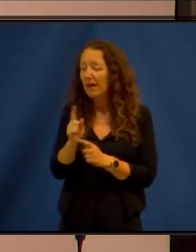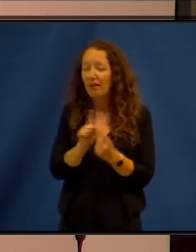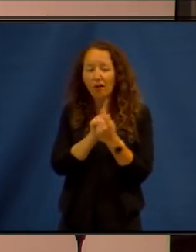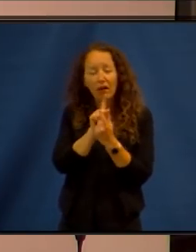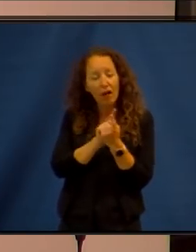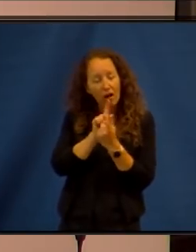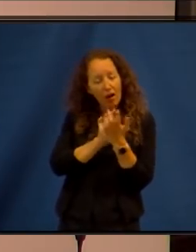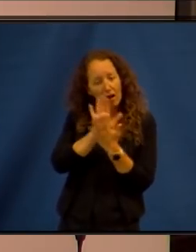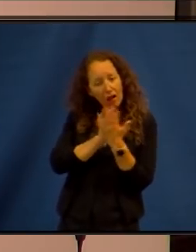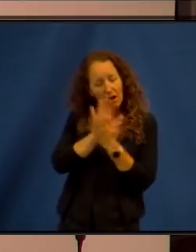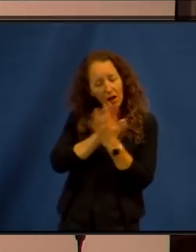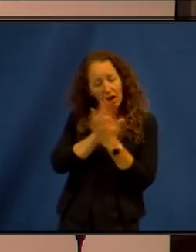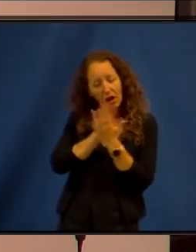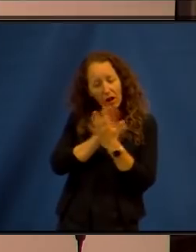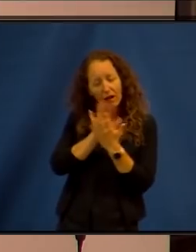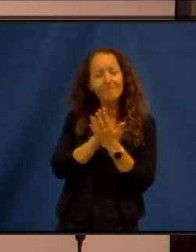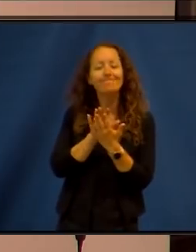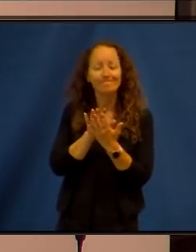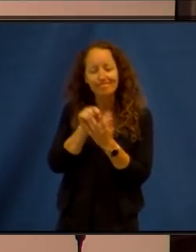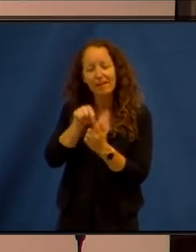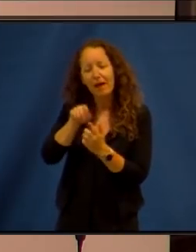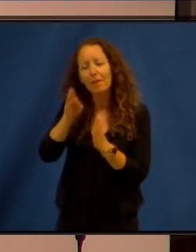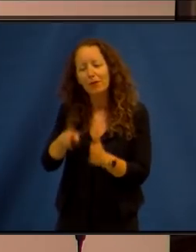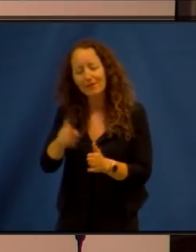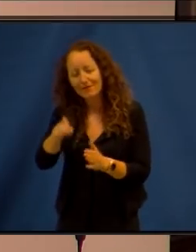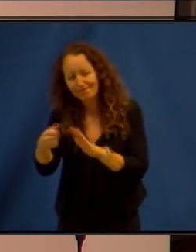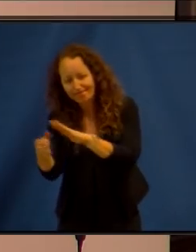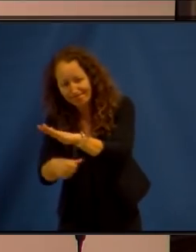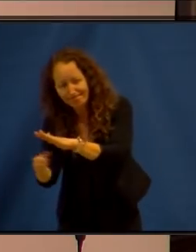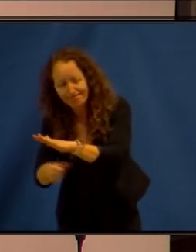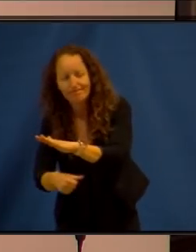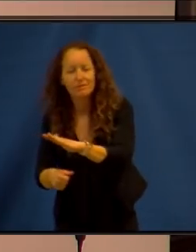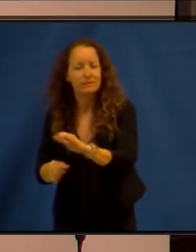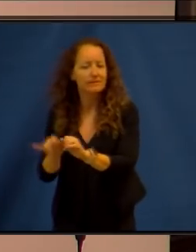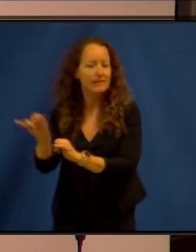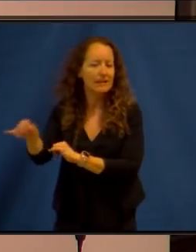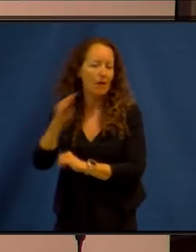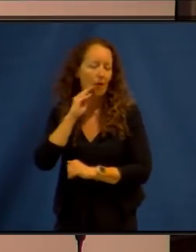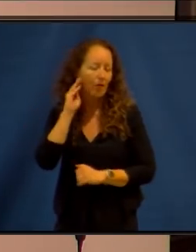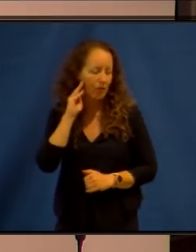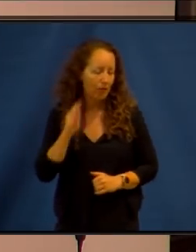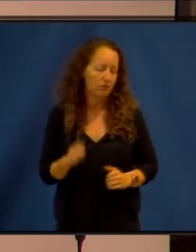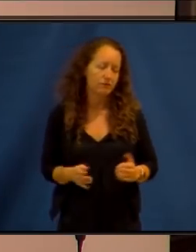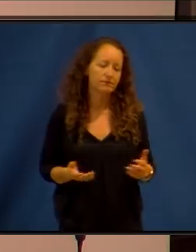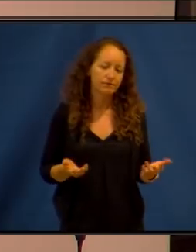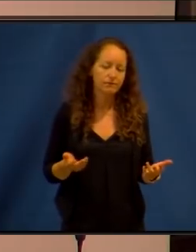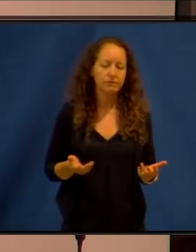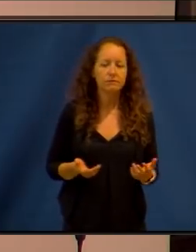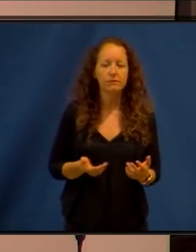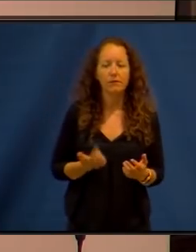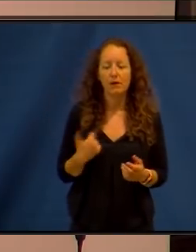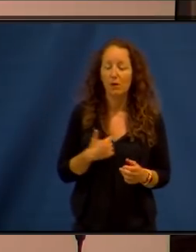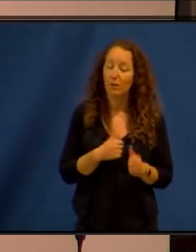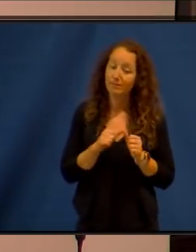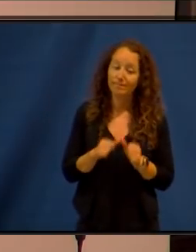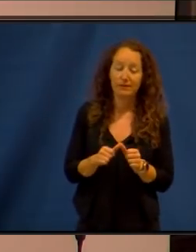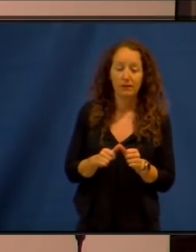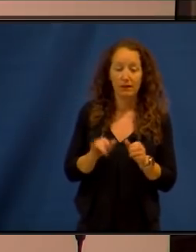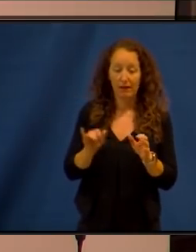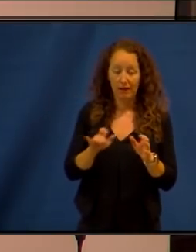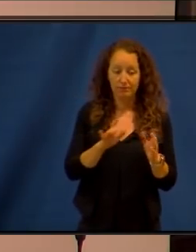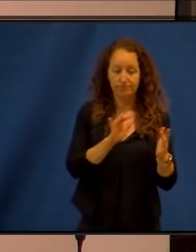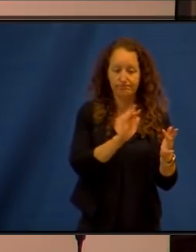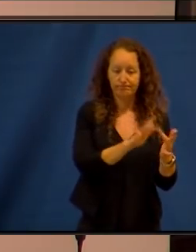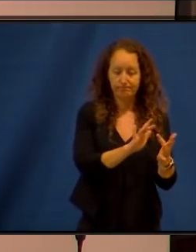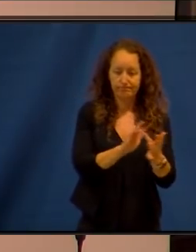just I've walked by somebody necessarily. So we continue to follow up with those cases, provide